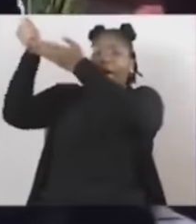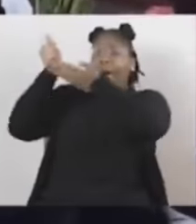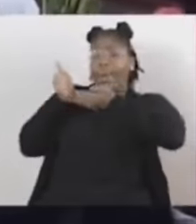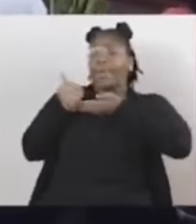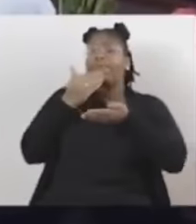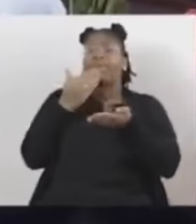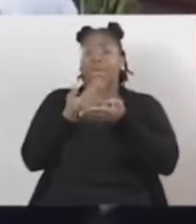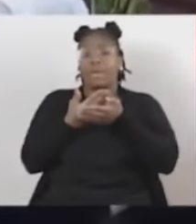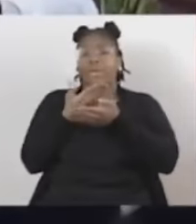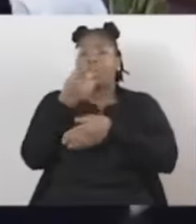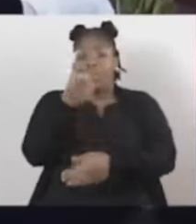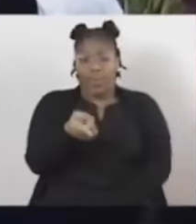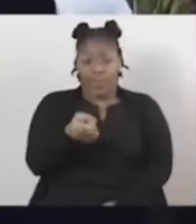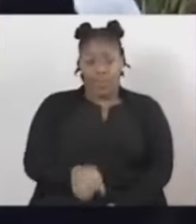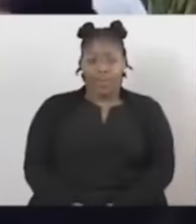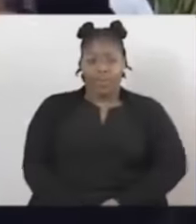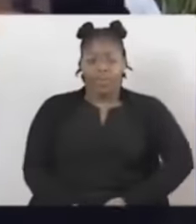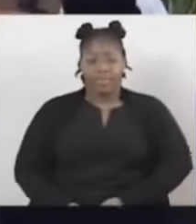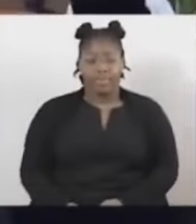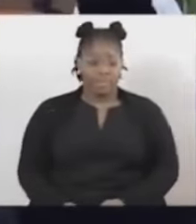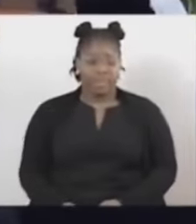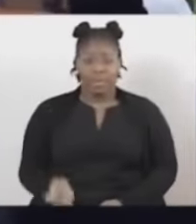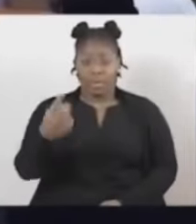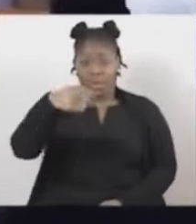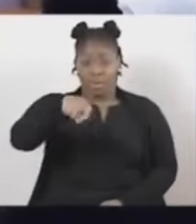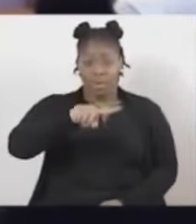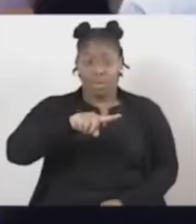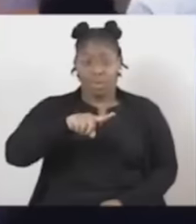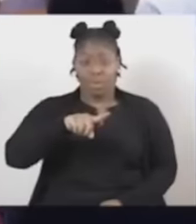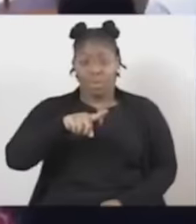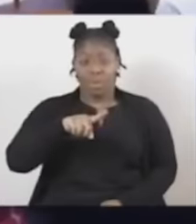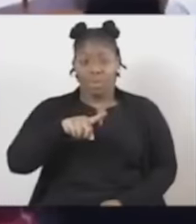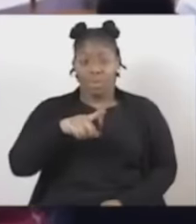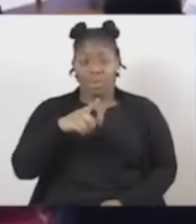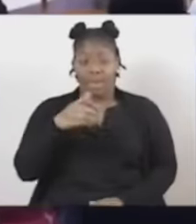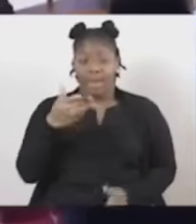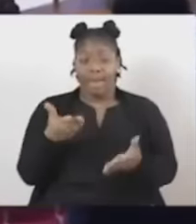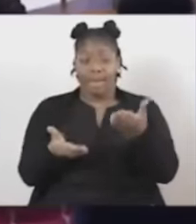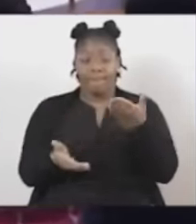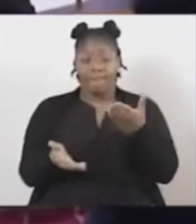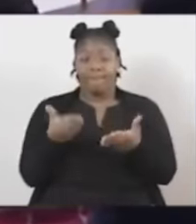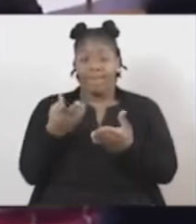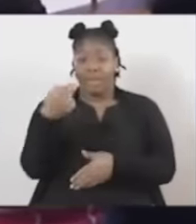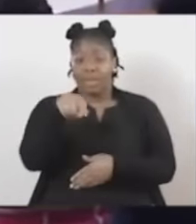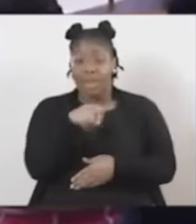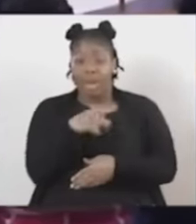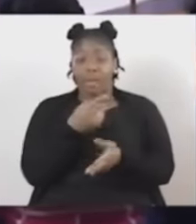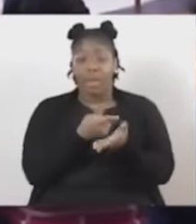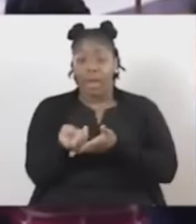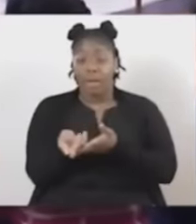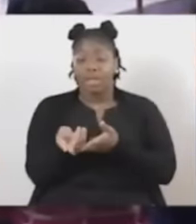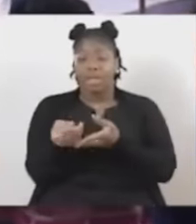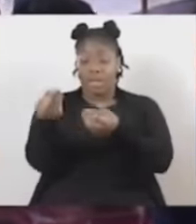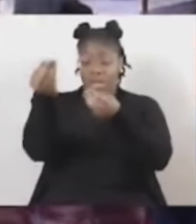good to you. Do I have any company here? I can't get somebody in here to be honest enough